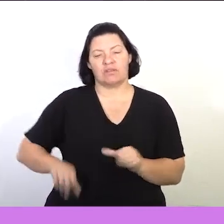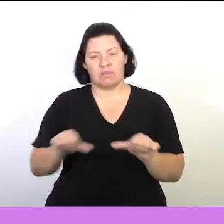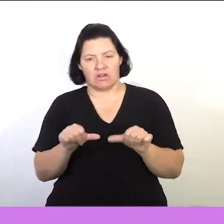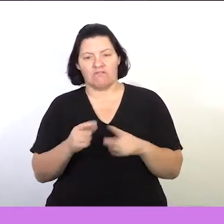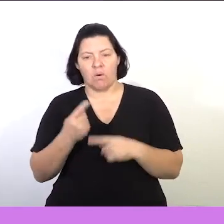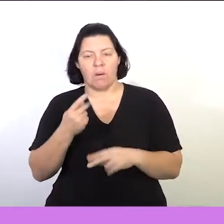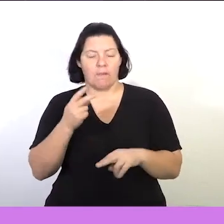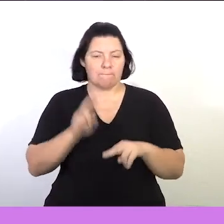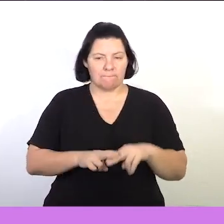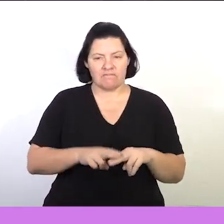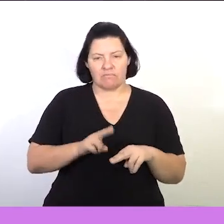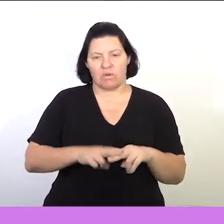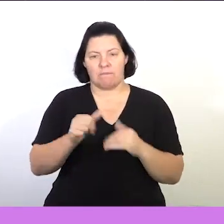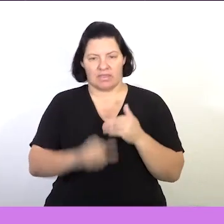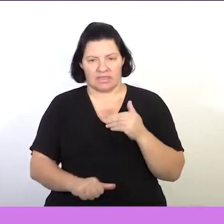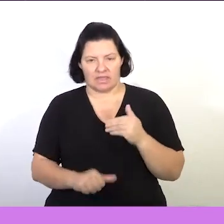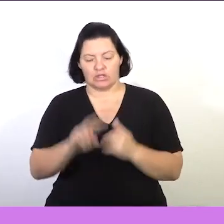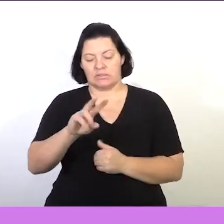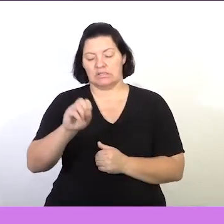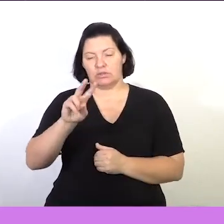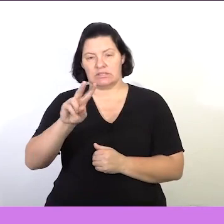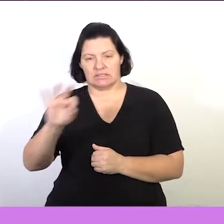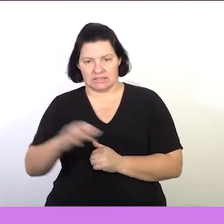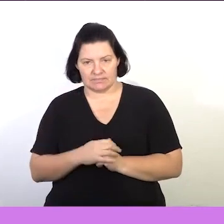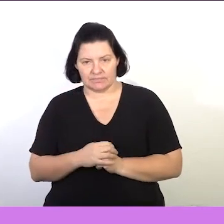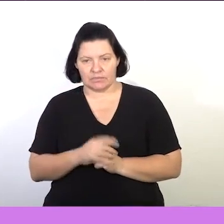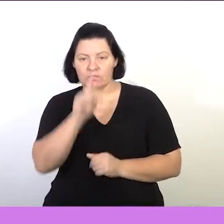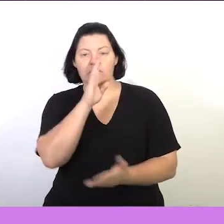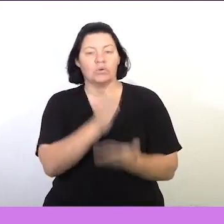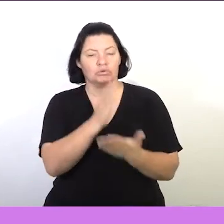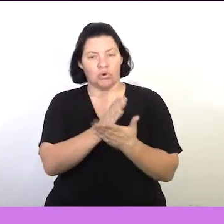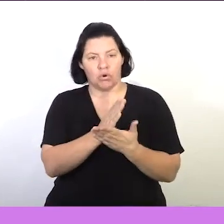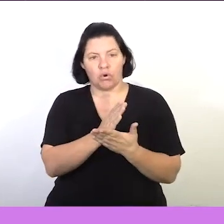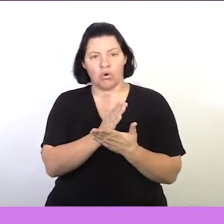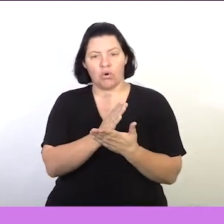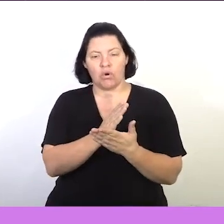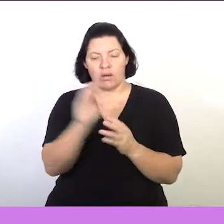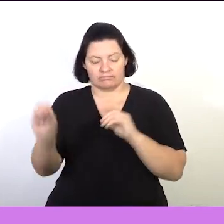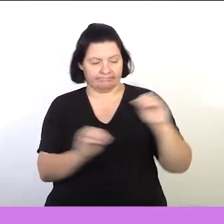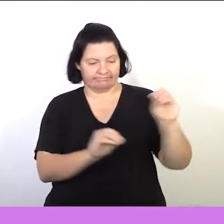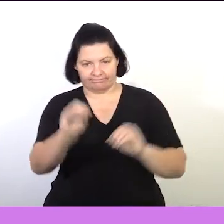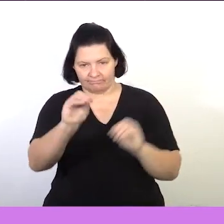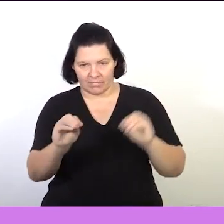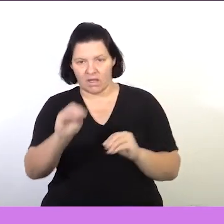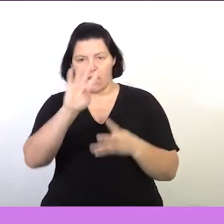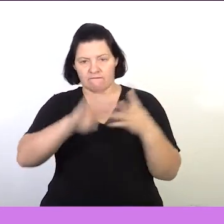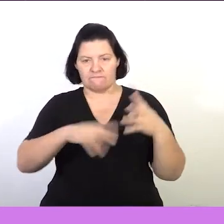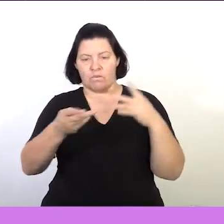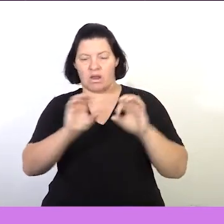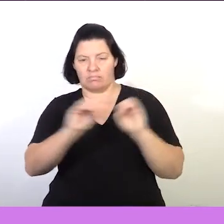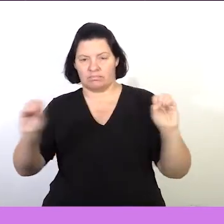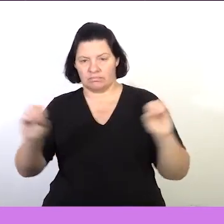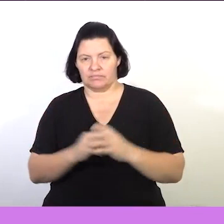February 2023. All right, and I also indicated here that you must ensure that you correctly substitute into a